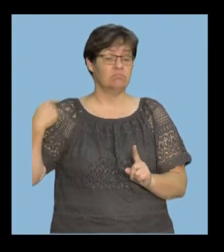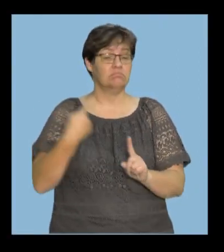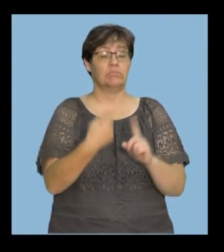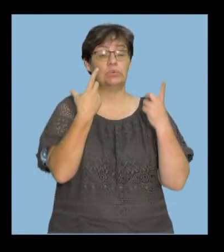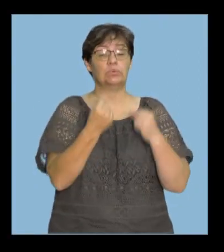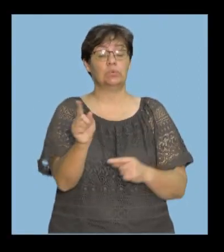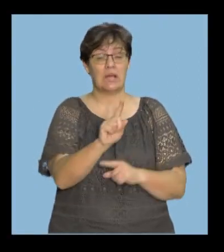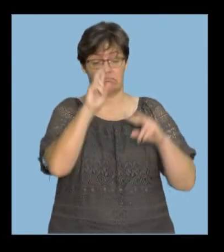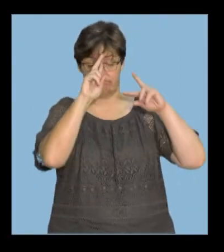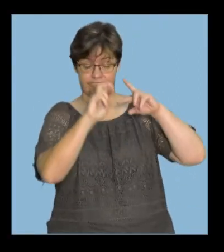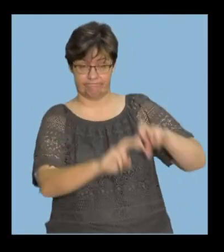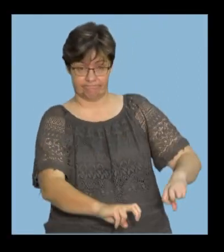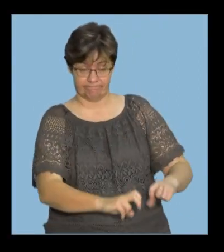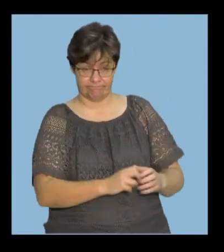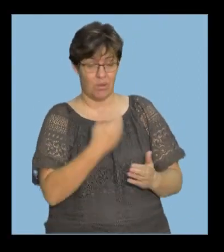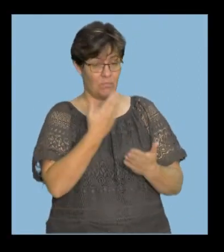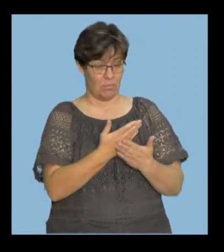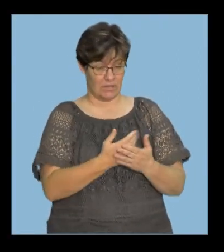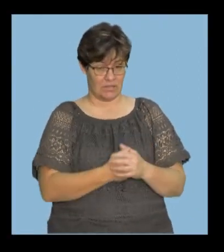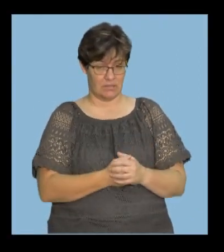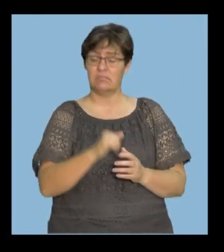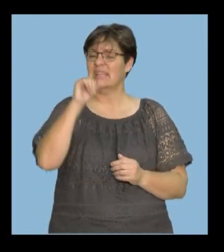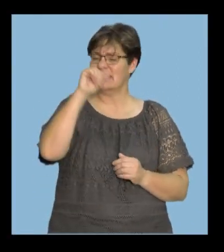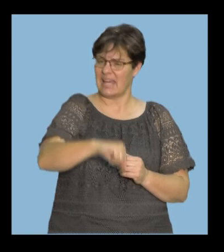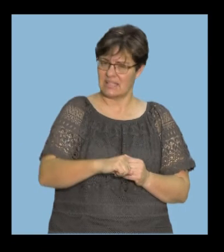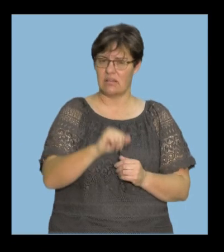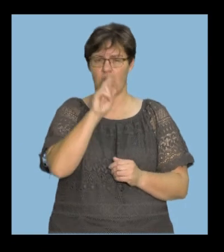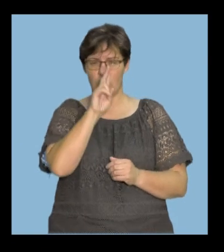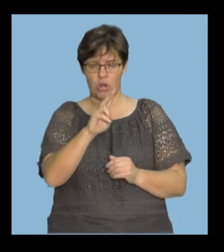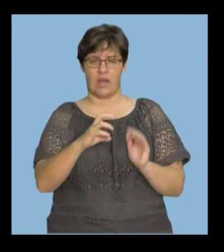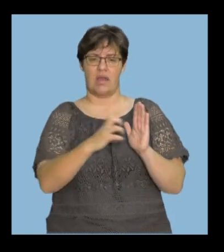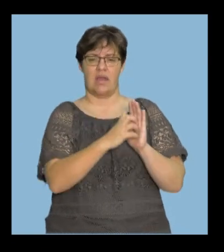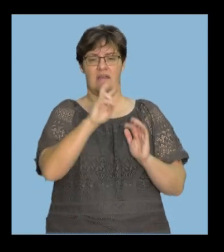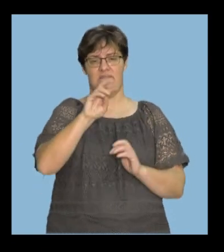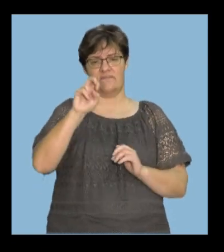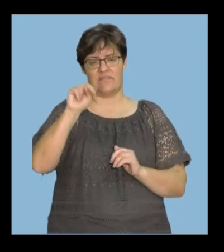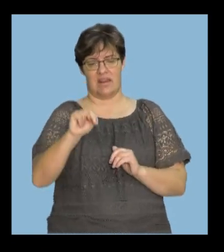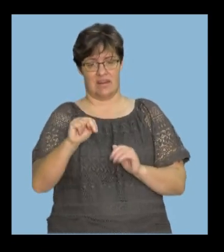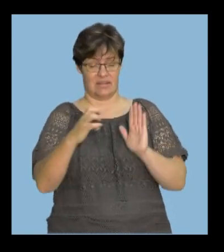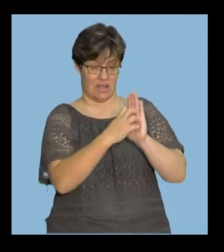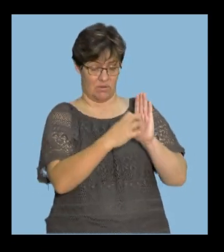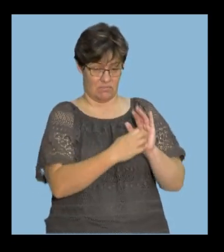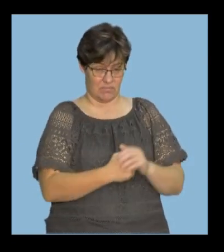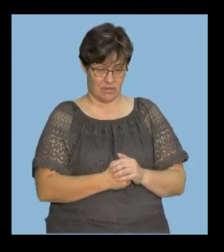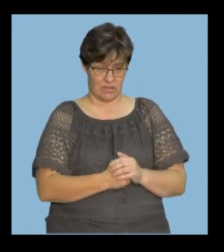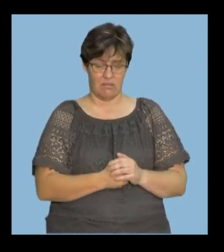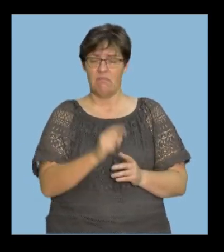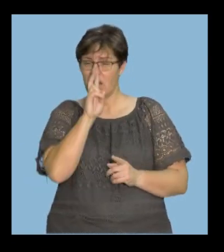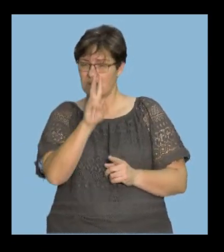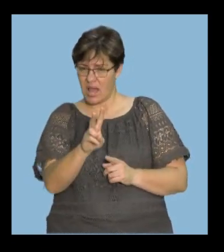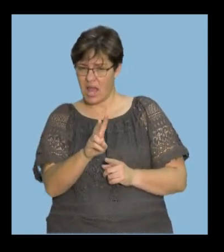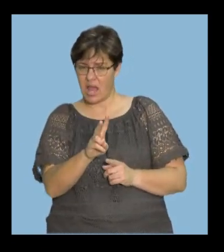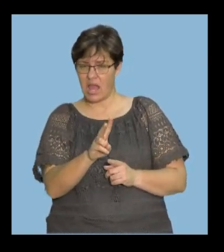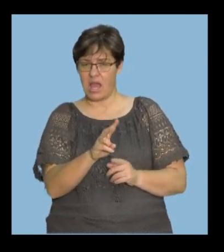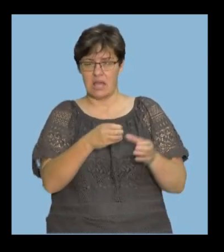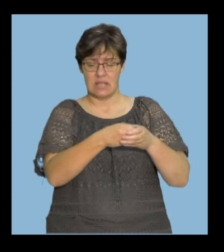So, what have we done so far in our investigations of probability? Yes, we've looked at Venn diagrams. We've recognized